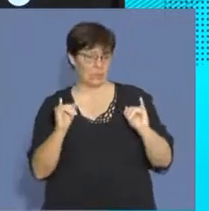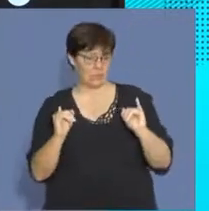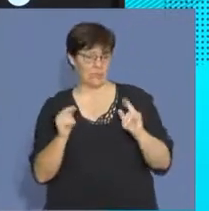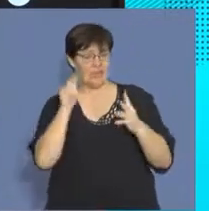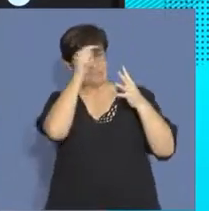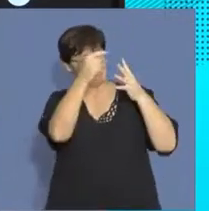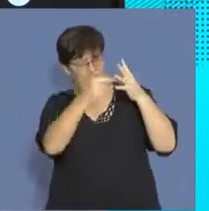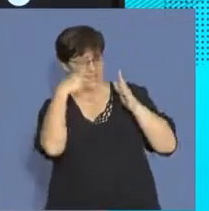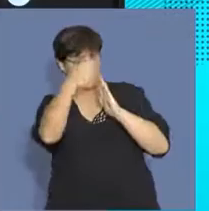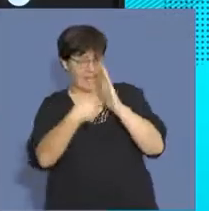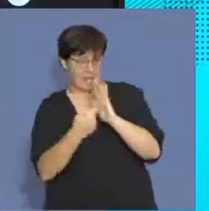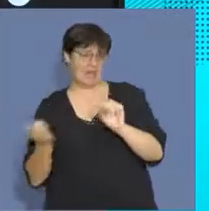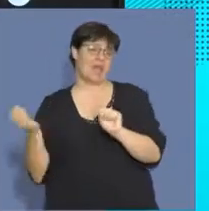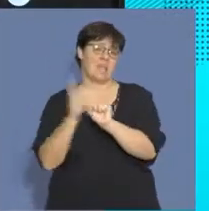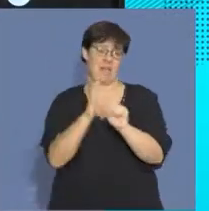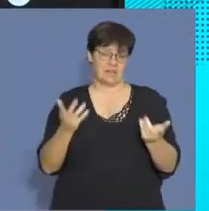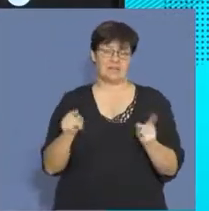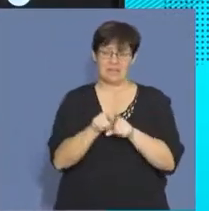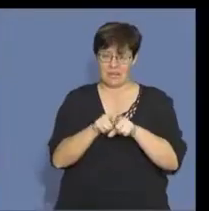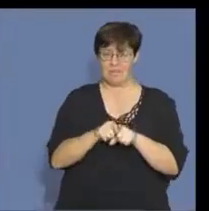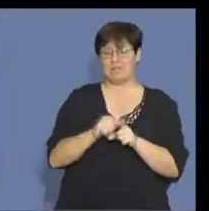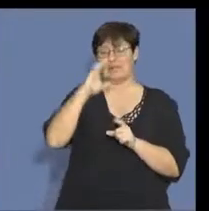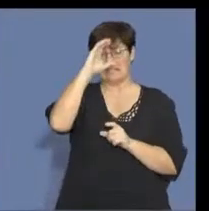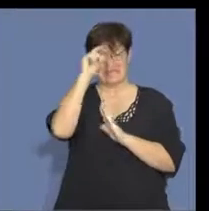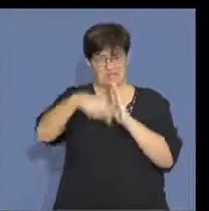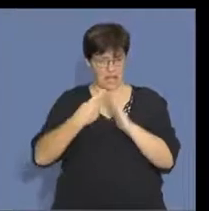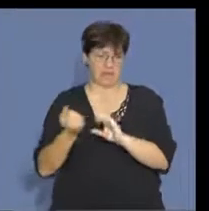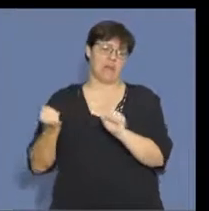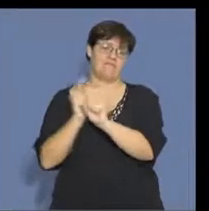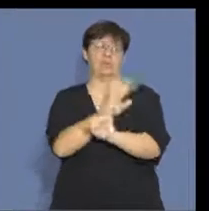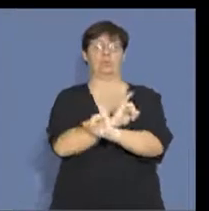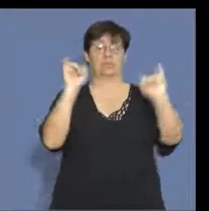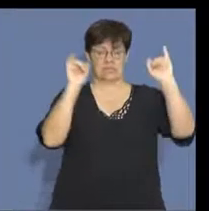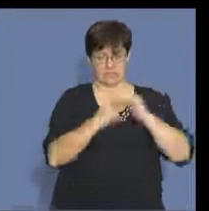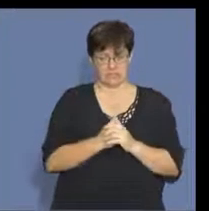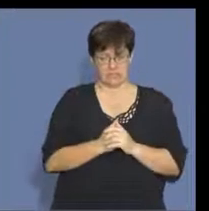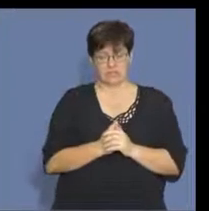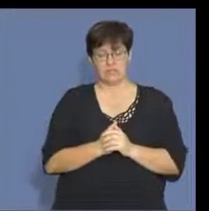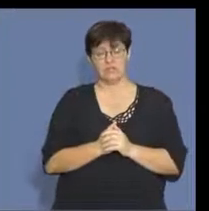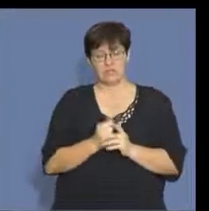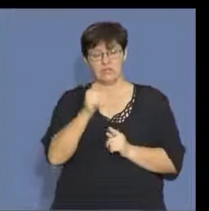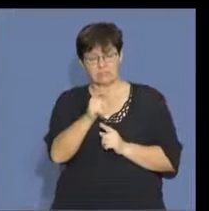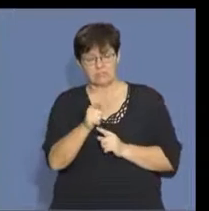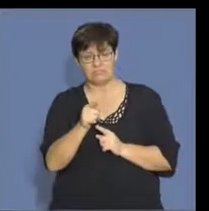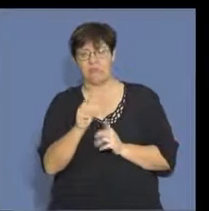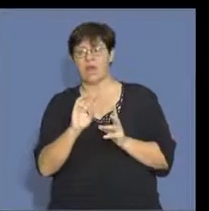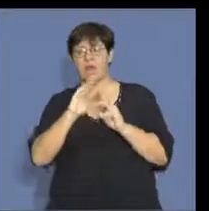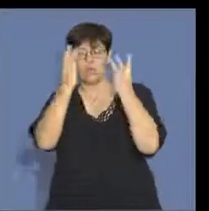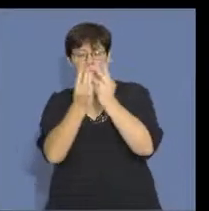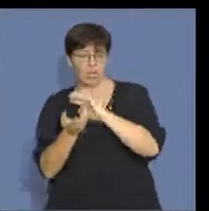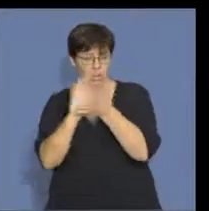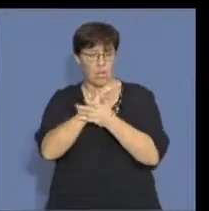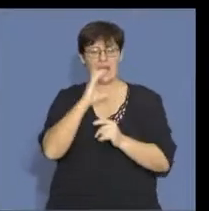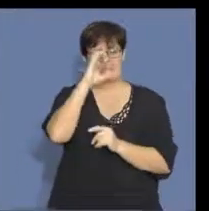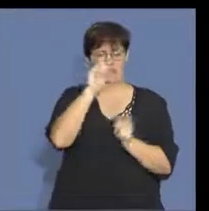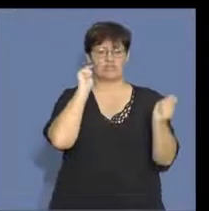various cycles, and one of which is the carbon cycle. So climate change and global warming are caused by a change in the carbon